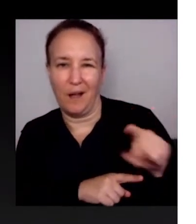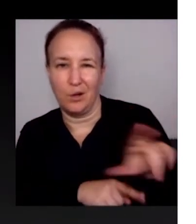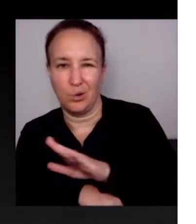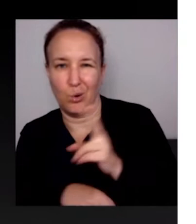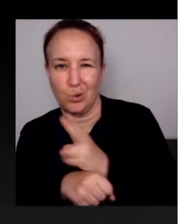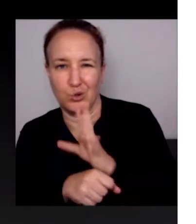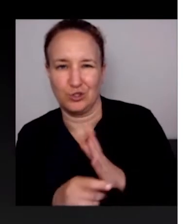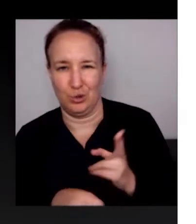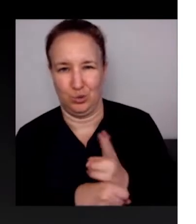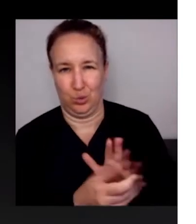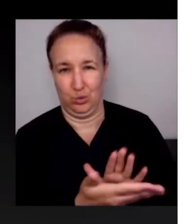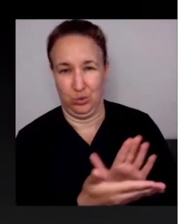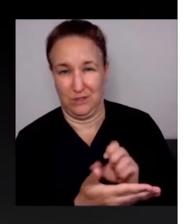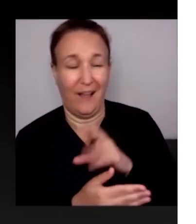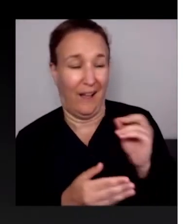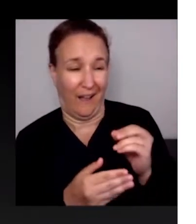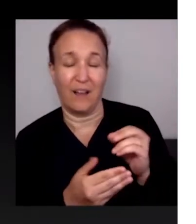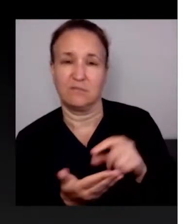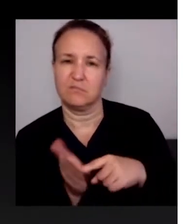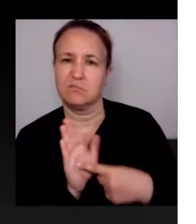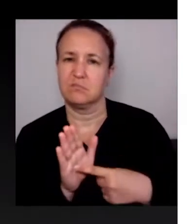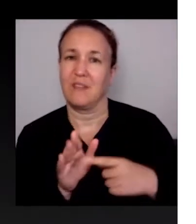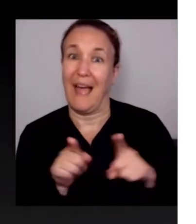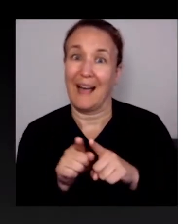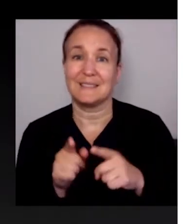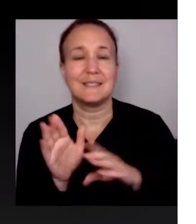with and expose that as a developer API.